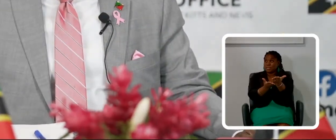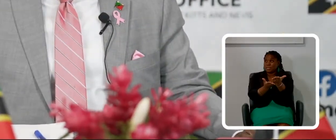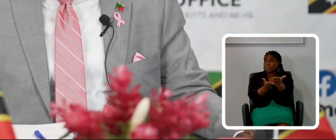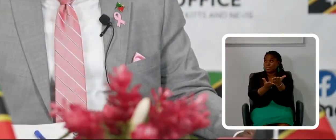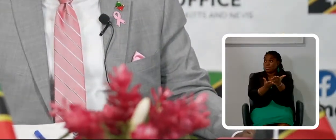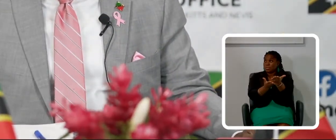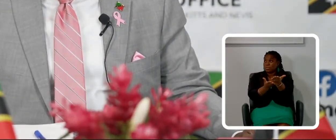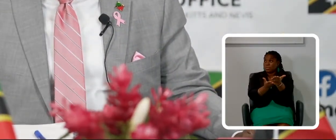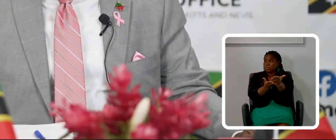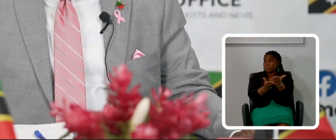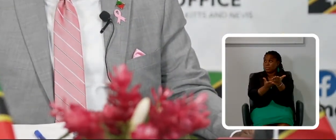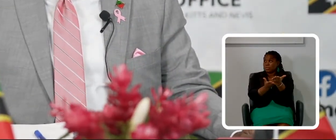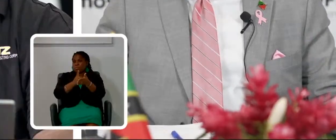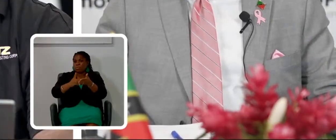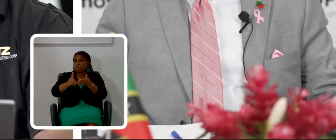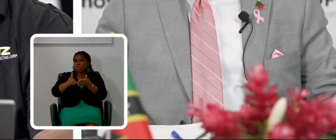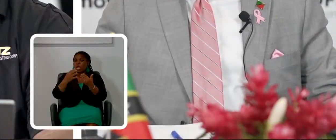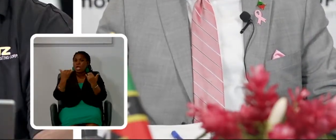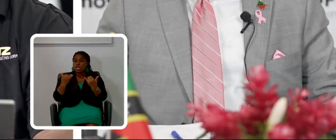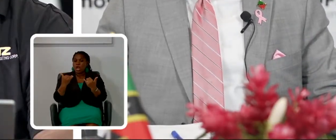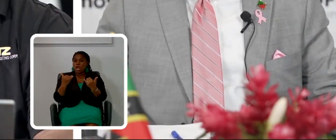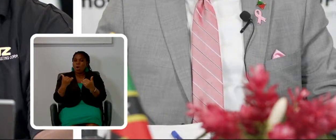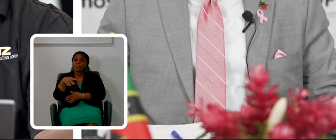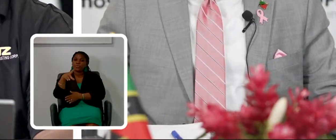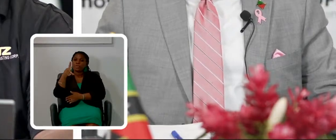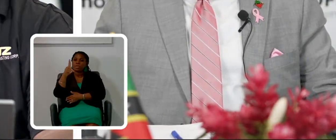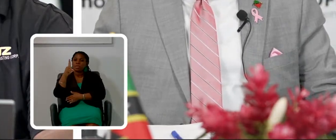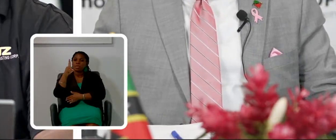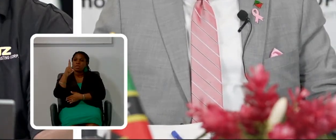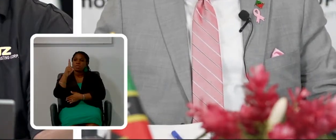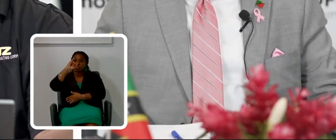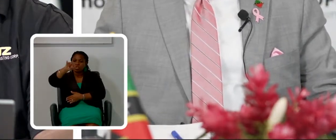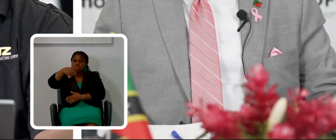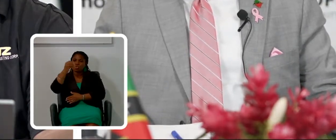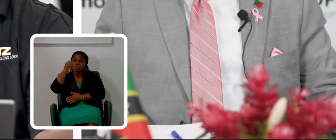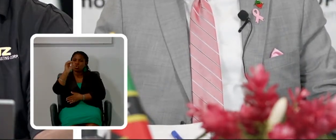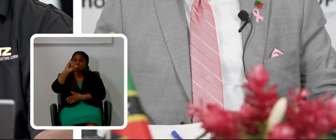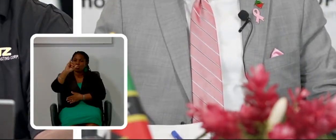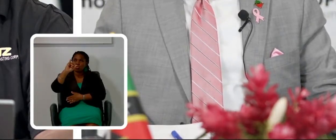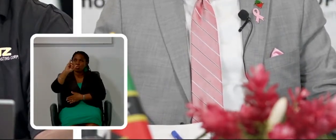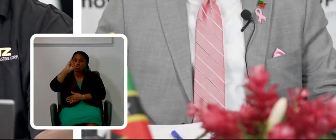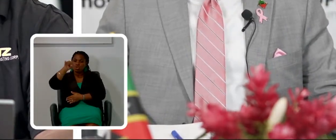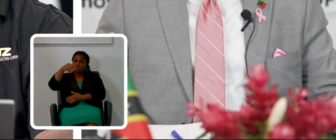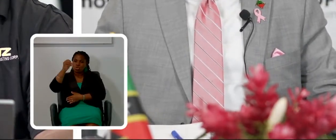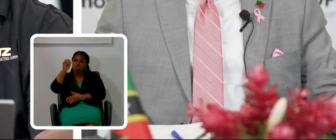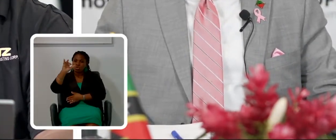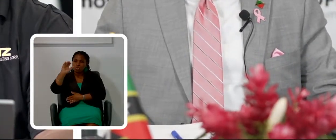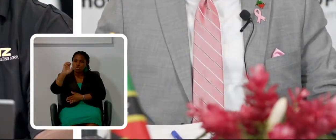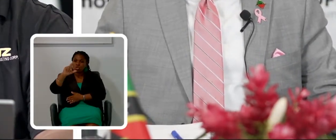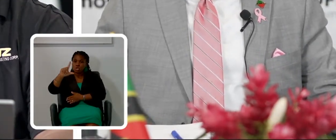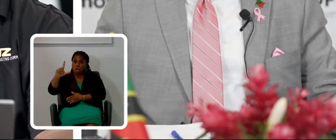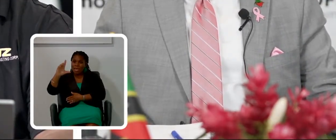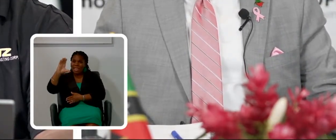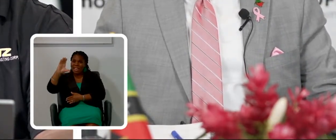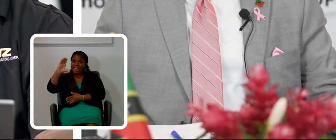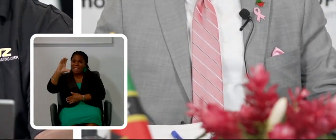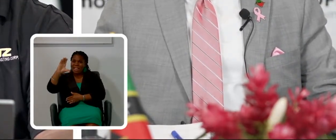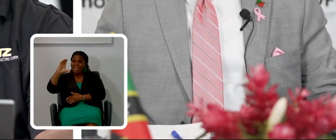half. Dr. Joya Clark, who is presently in Germany, who is meeting with women in leadership, who is there meeting